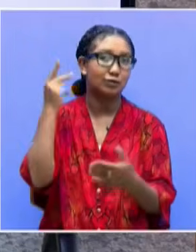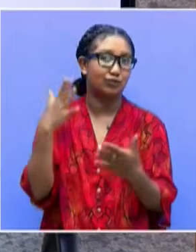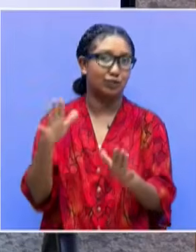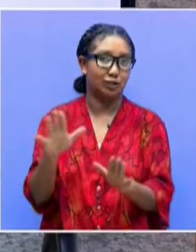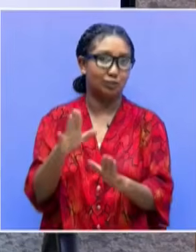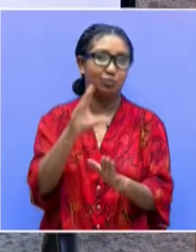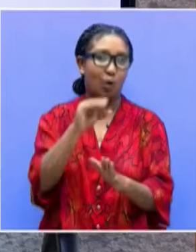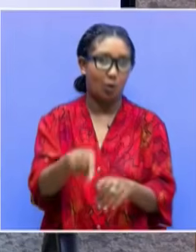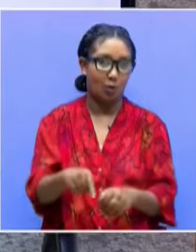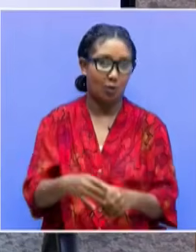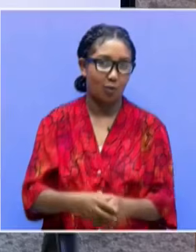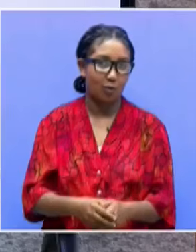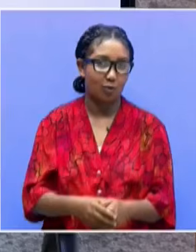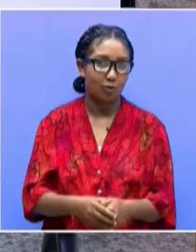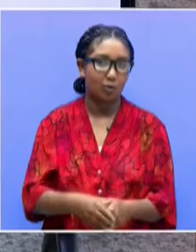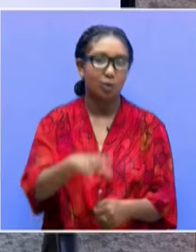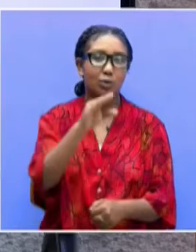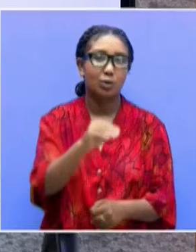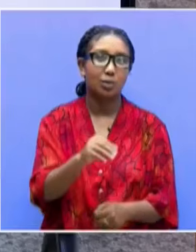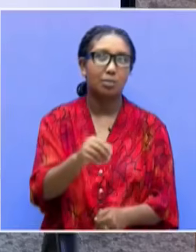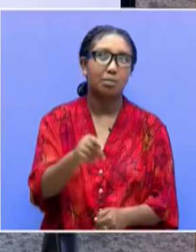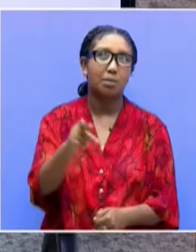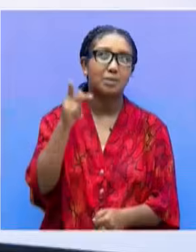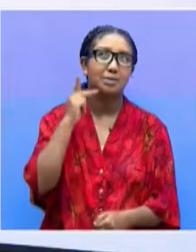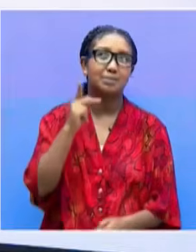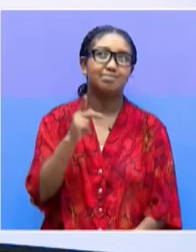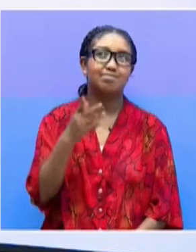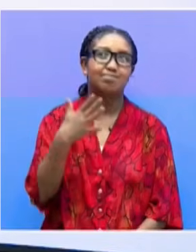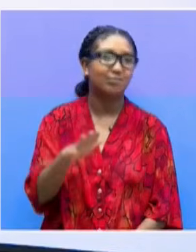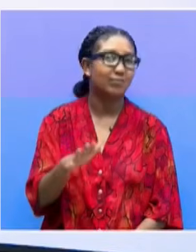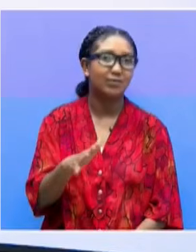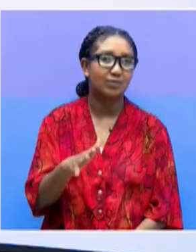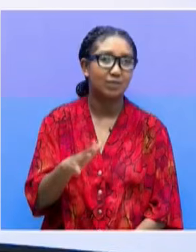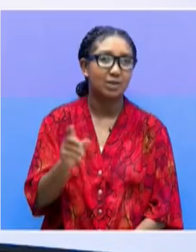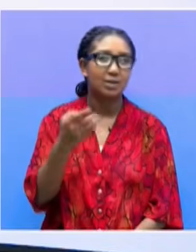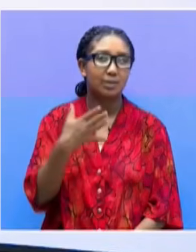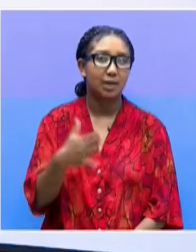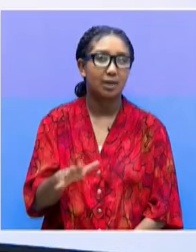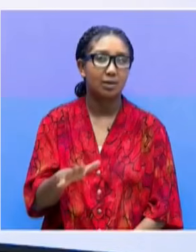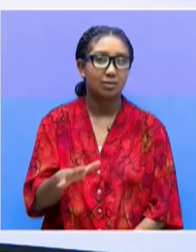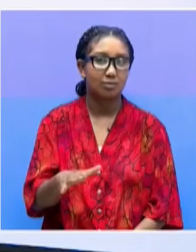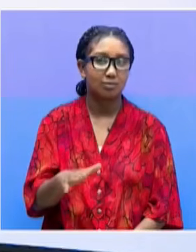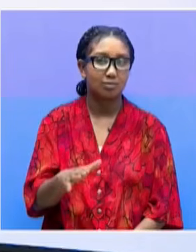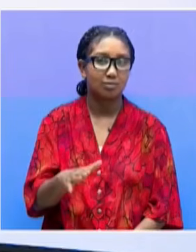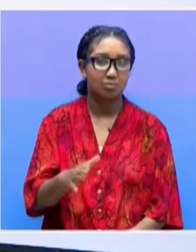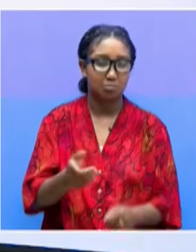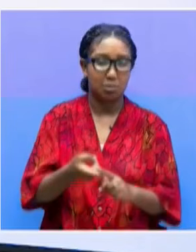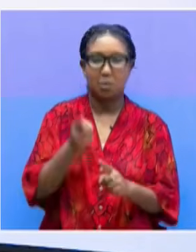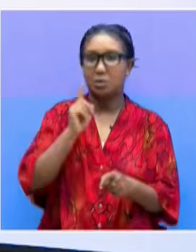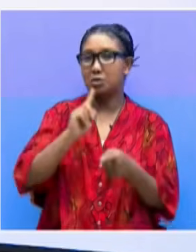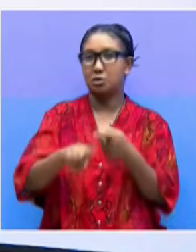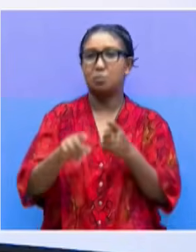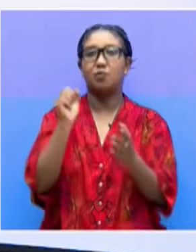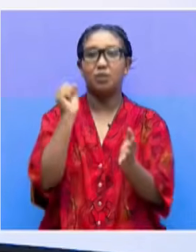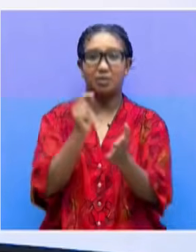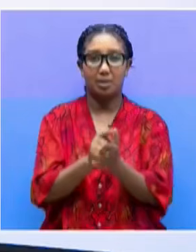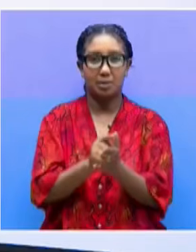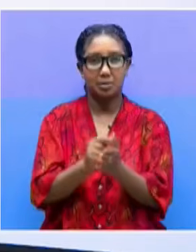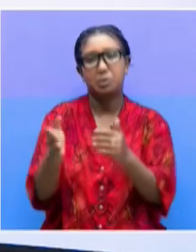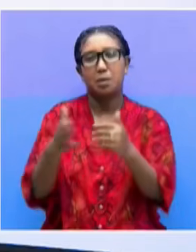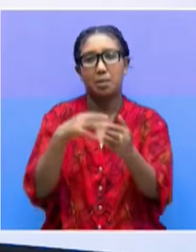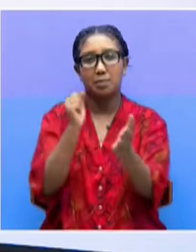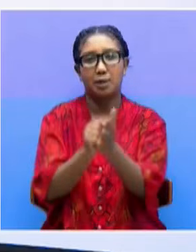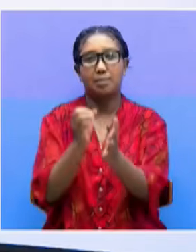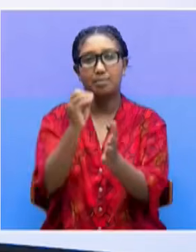now. You're talking about what happened in the past. Something that you couldn't bring back. For example, simple